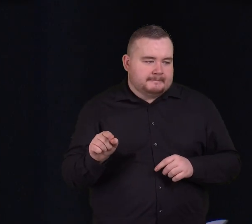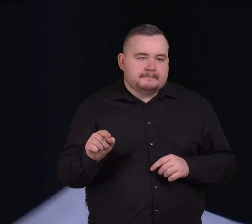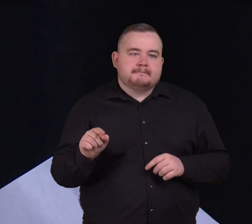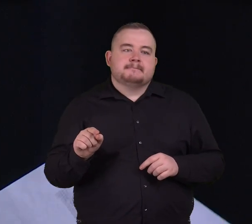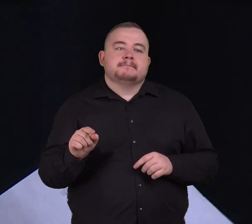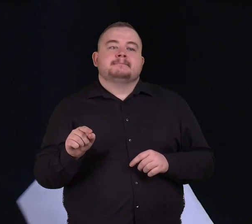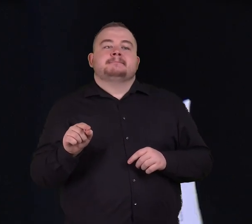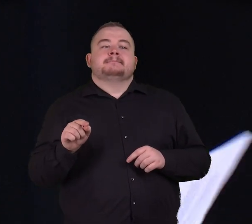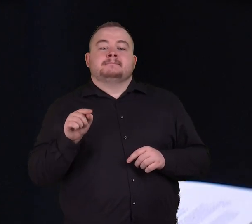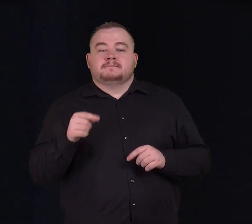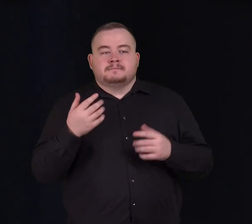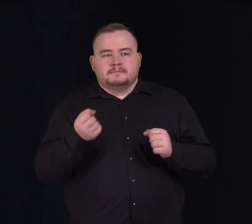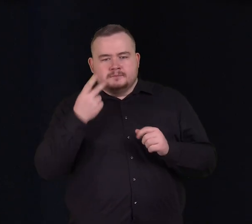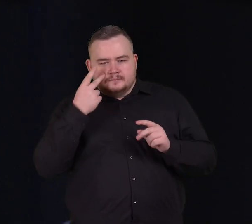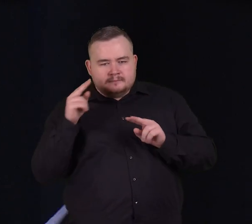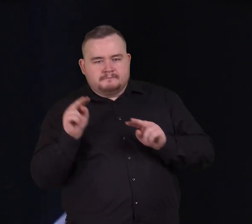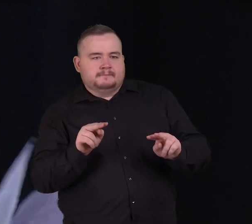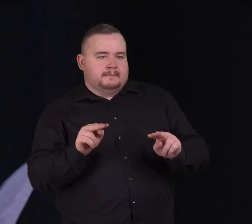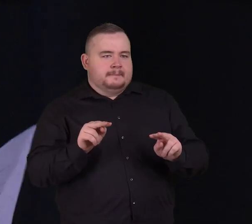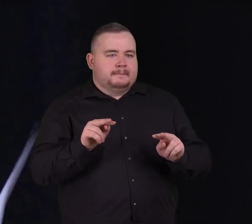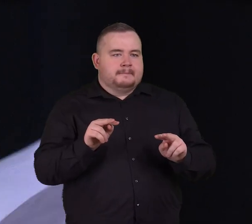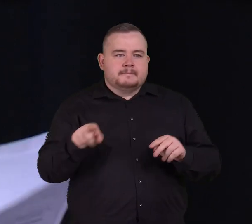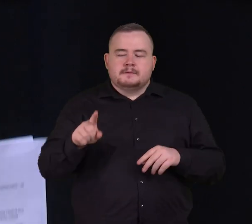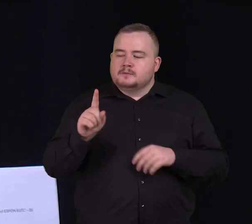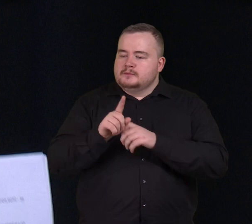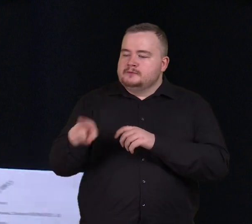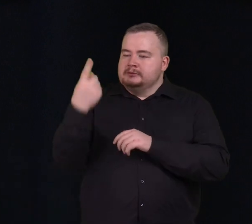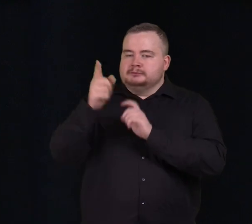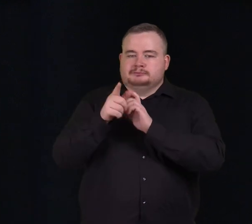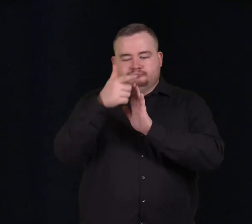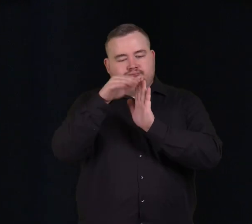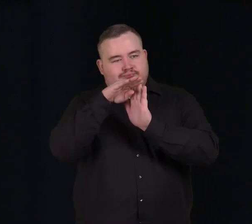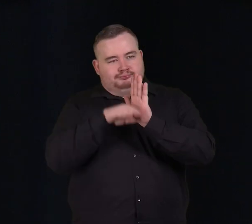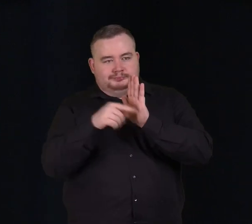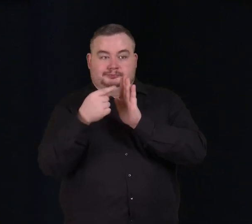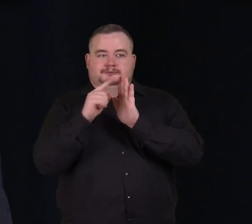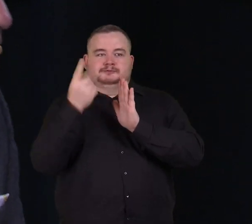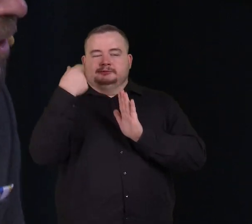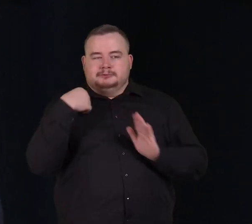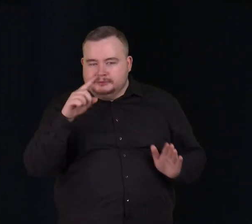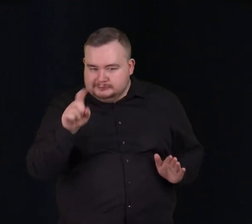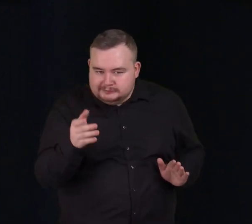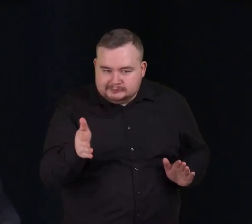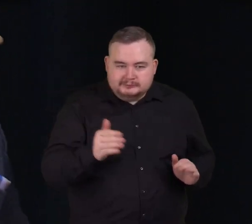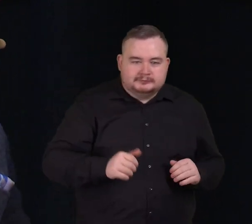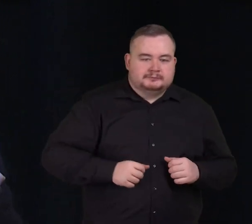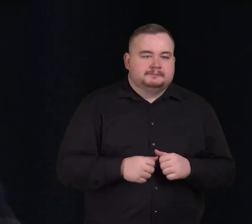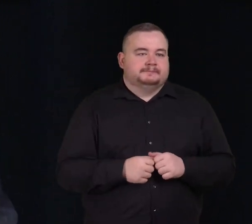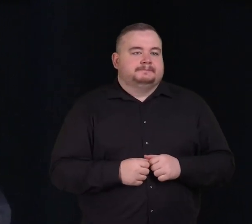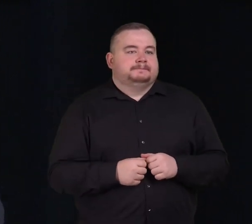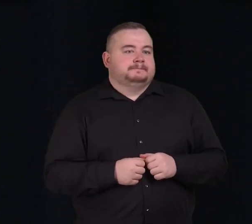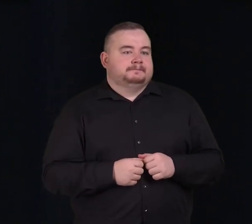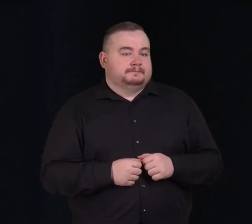first on this list. When we discussed before the panel a few days ago, you